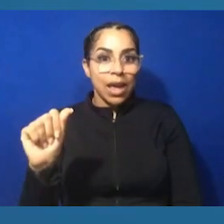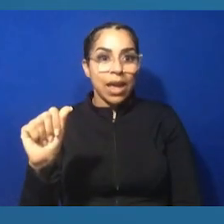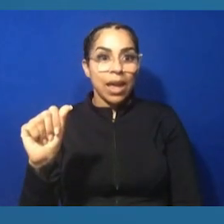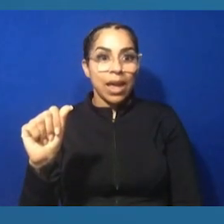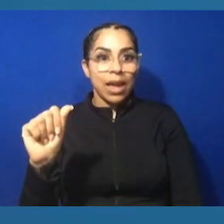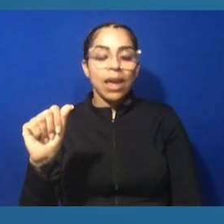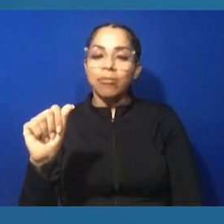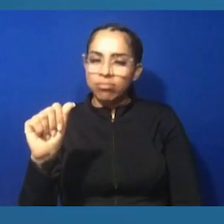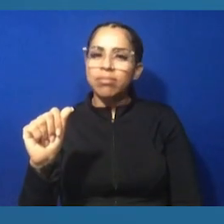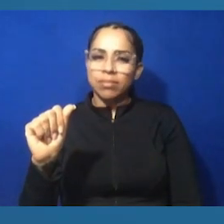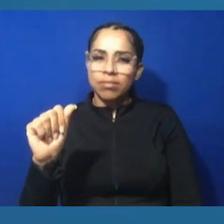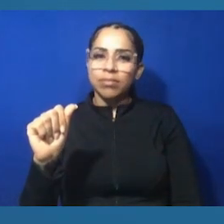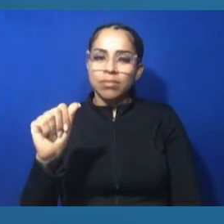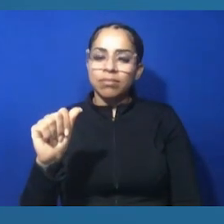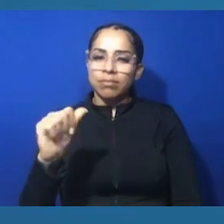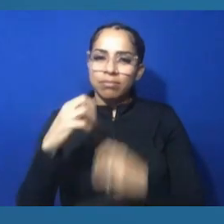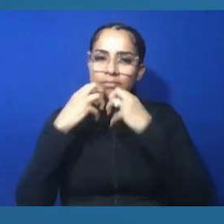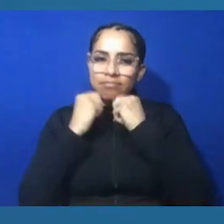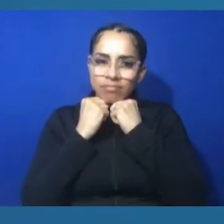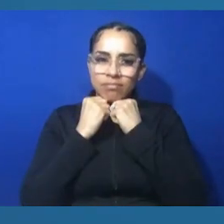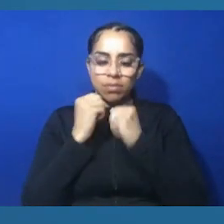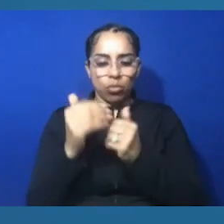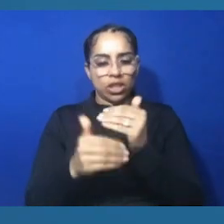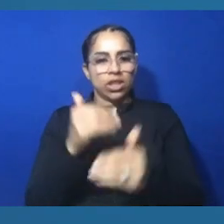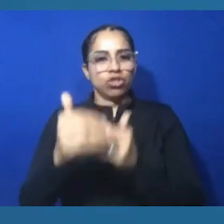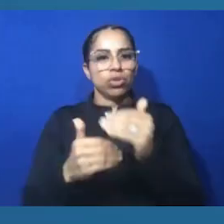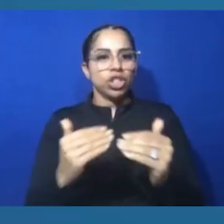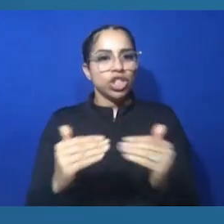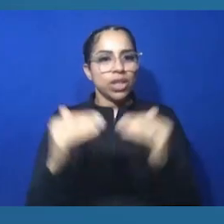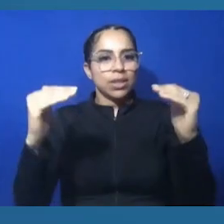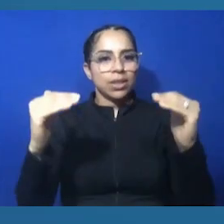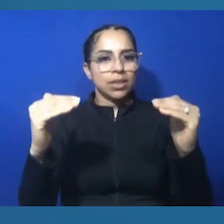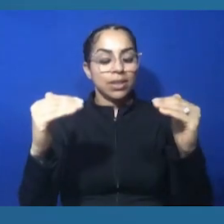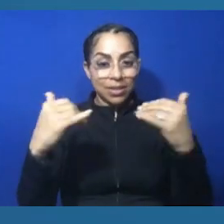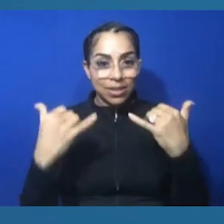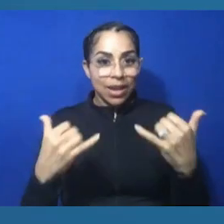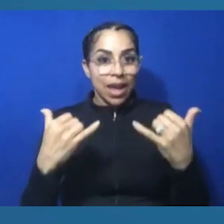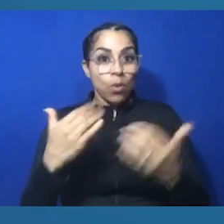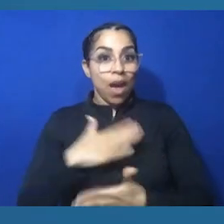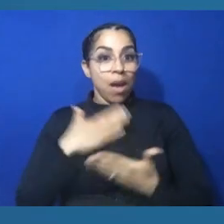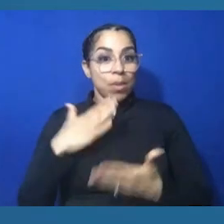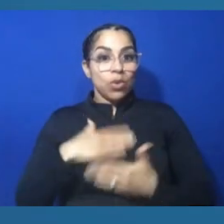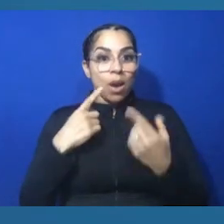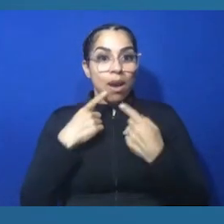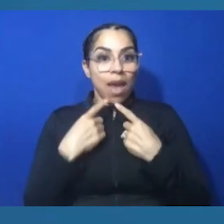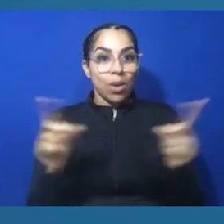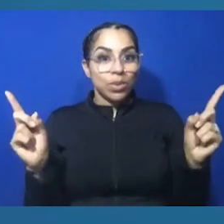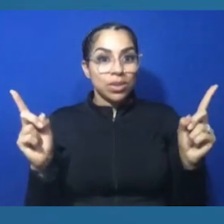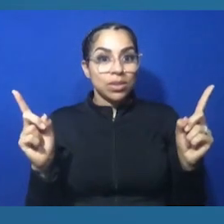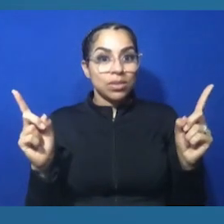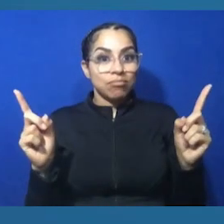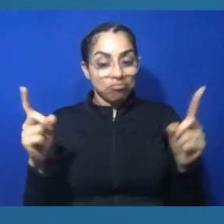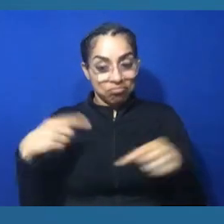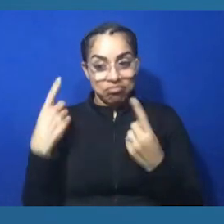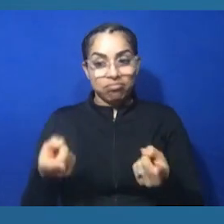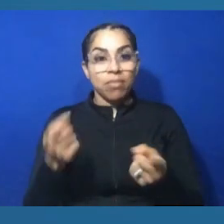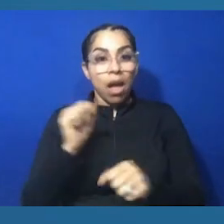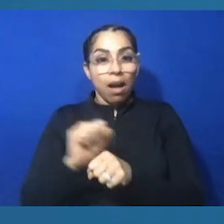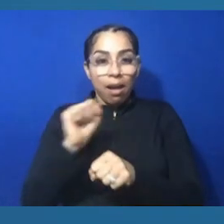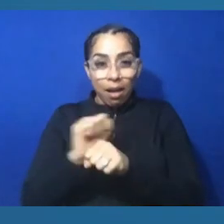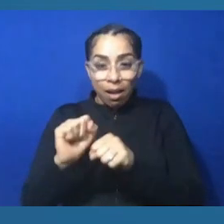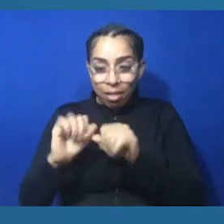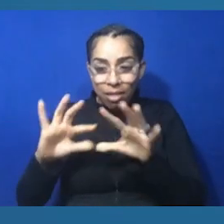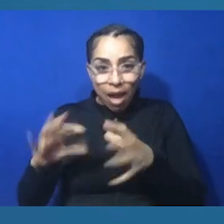about procedural justice. And today we are happy to announce that through our collaborative efforts, we